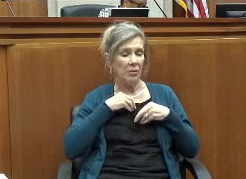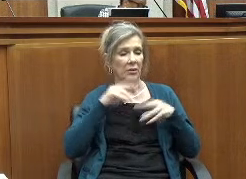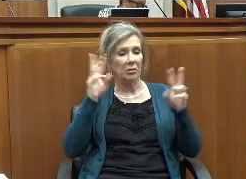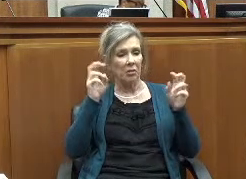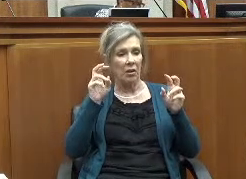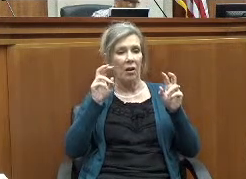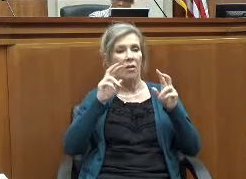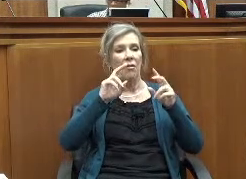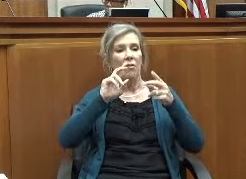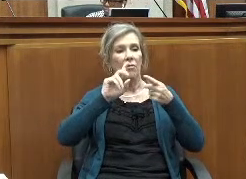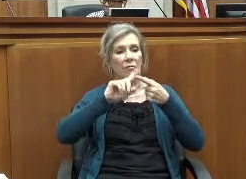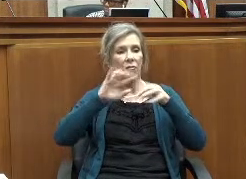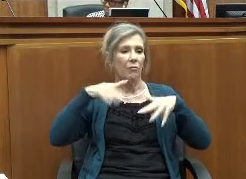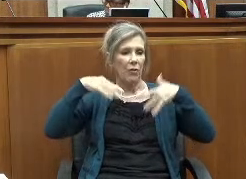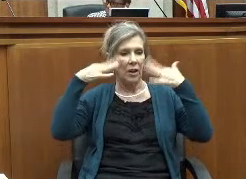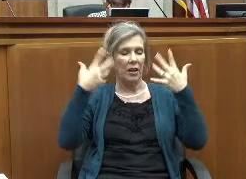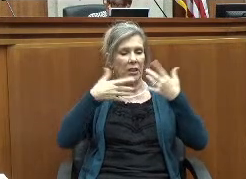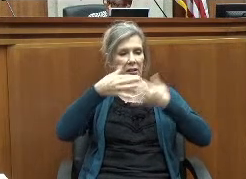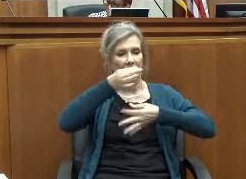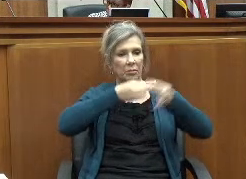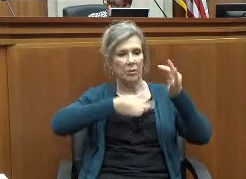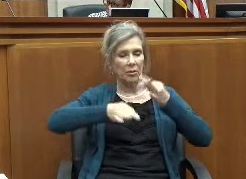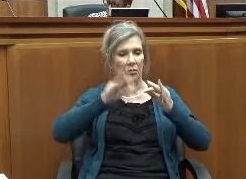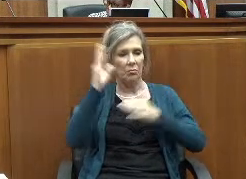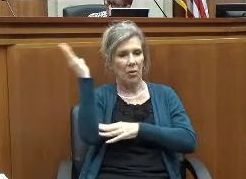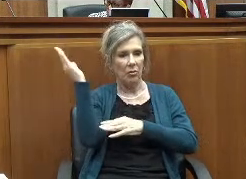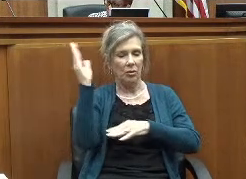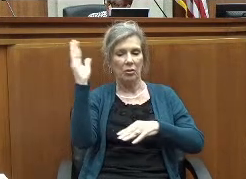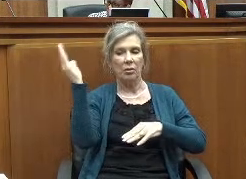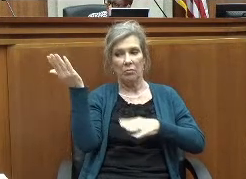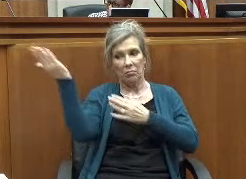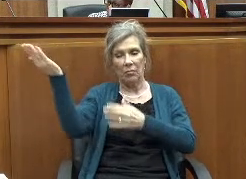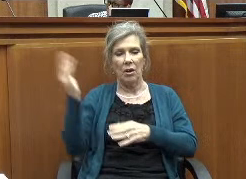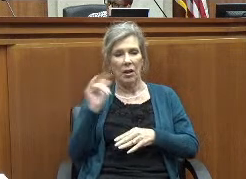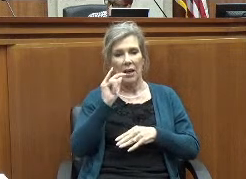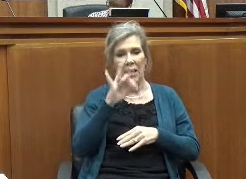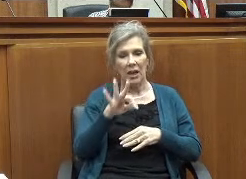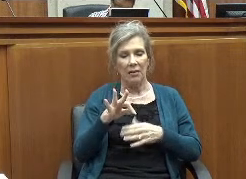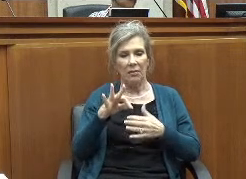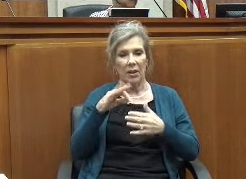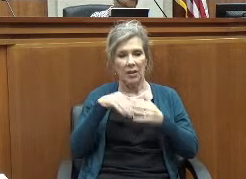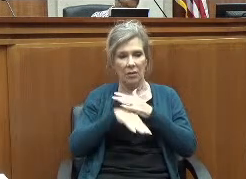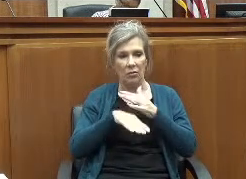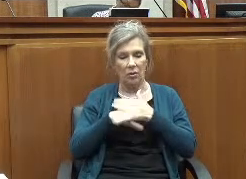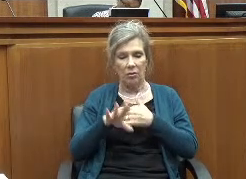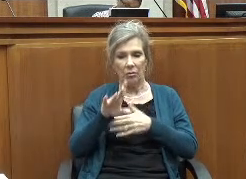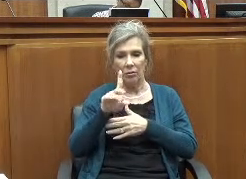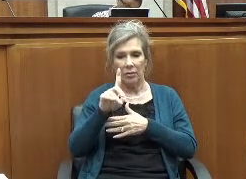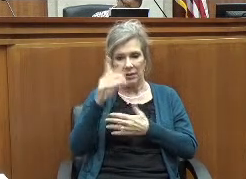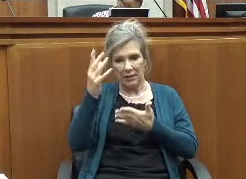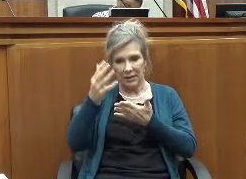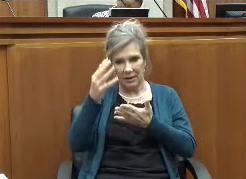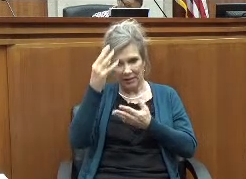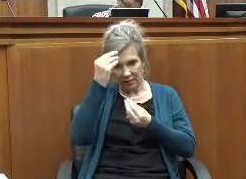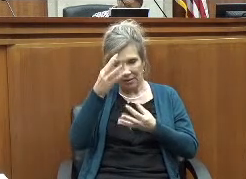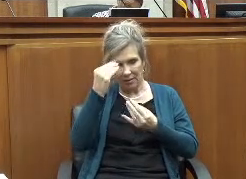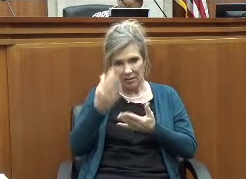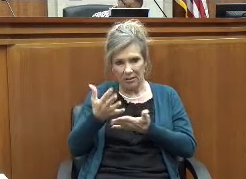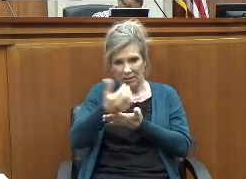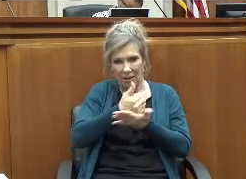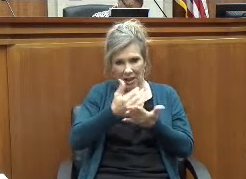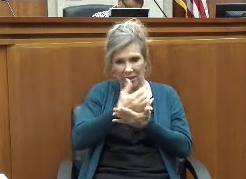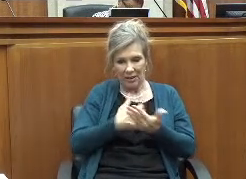motion as long as the enrollment data starts being collected this year, right? Everything. So that, yes,